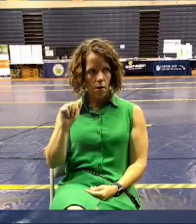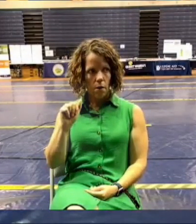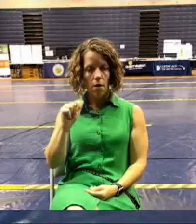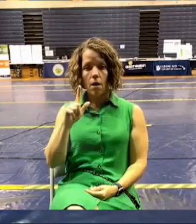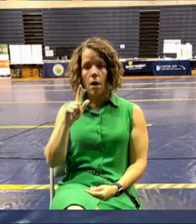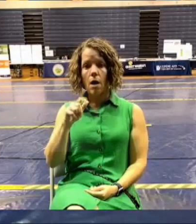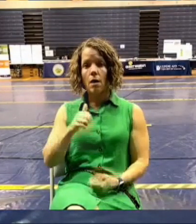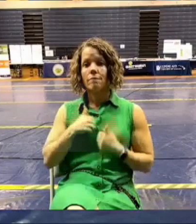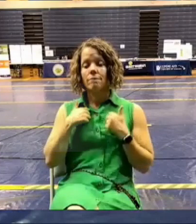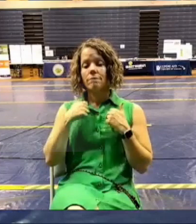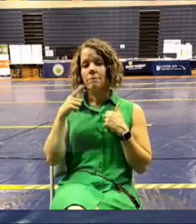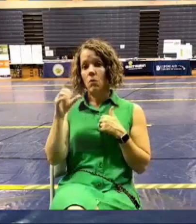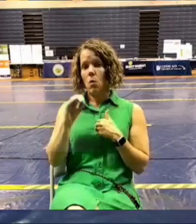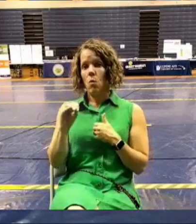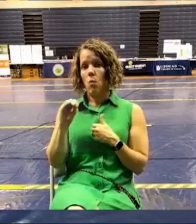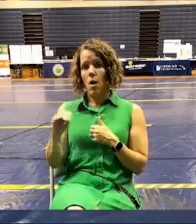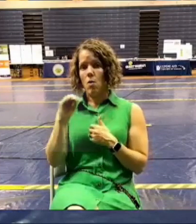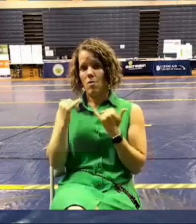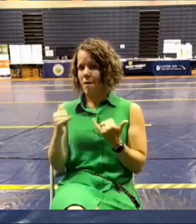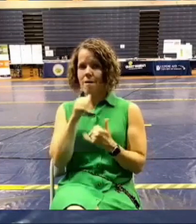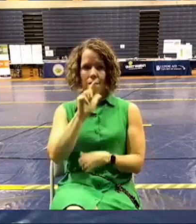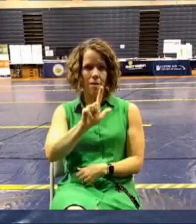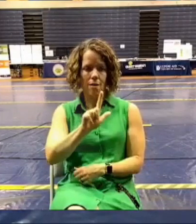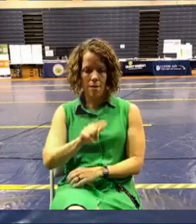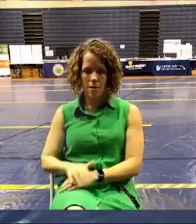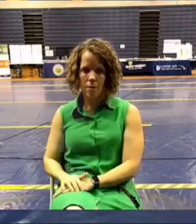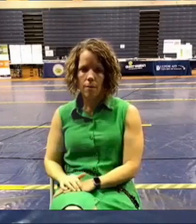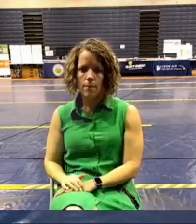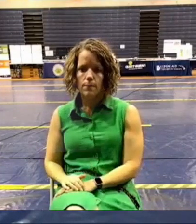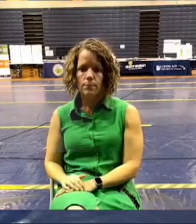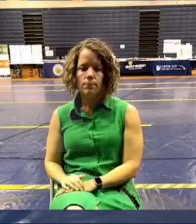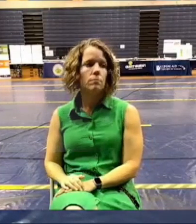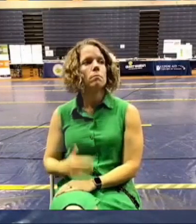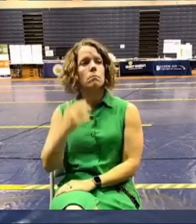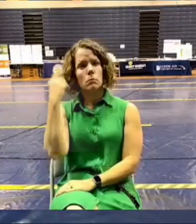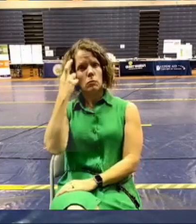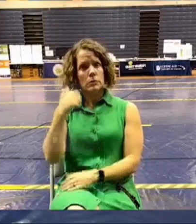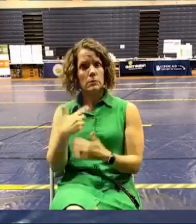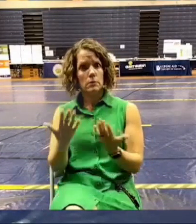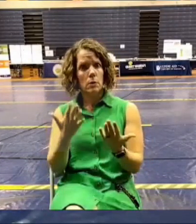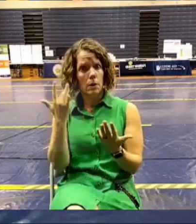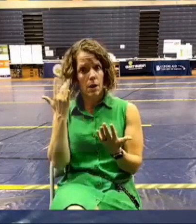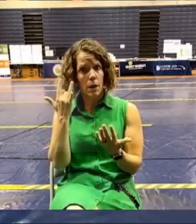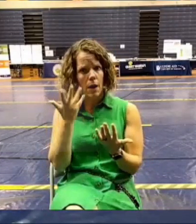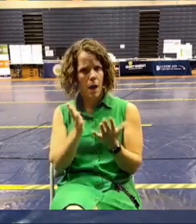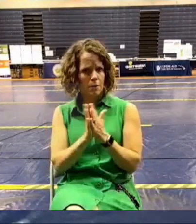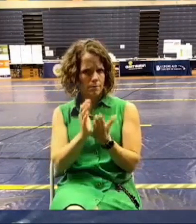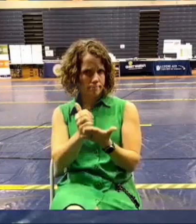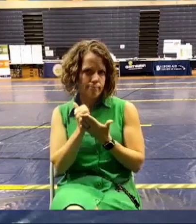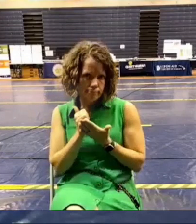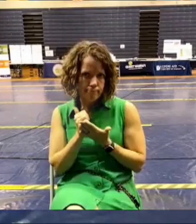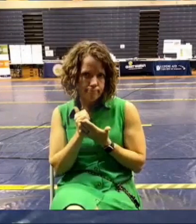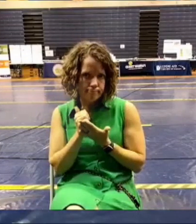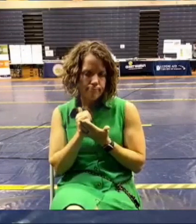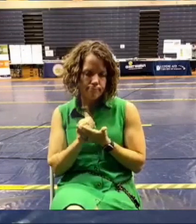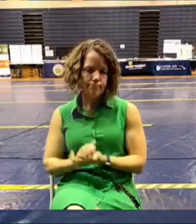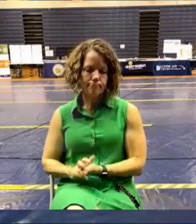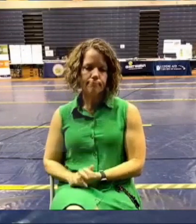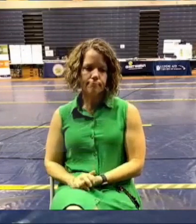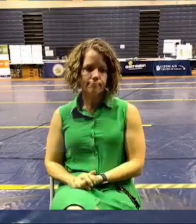Lahaina. The reason why I'm here is to ask for your help more than anything.